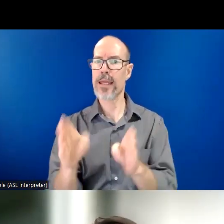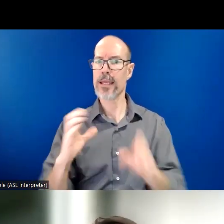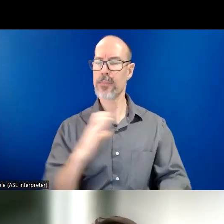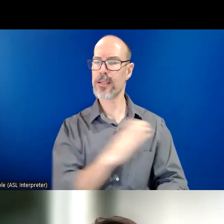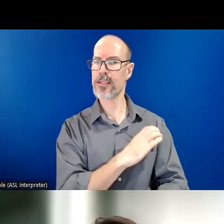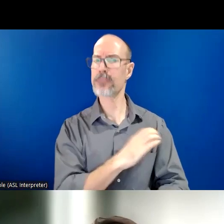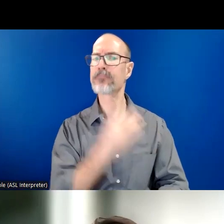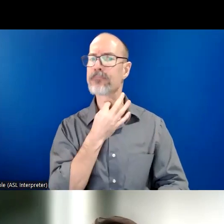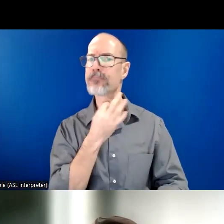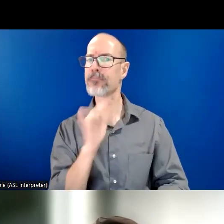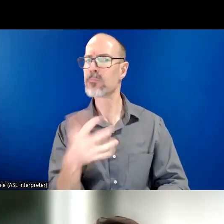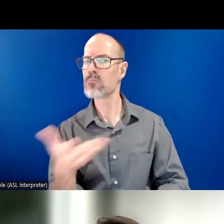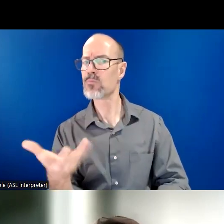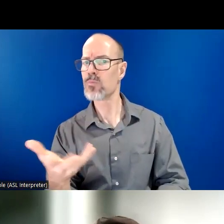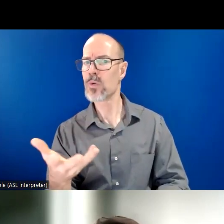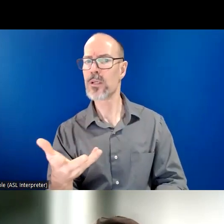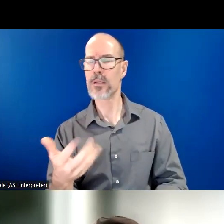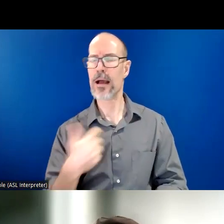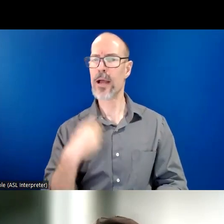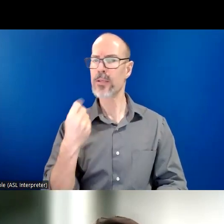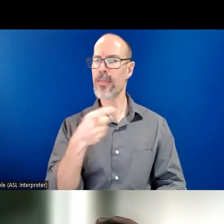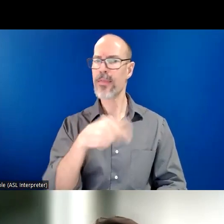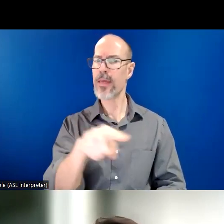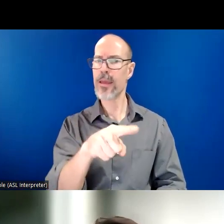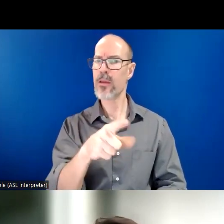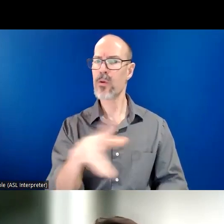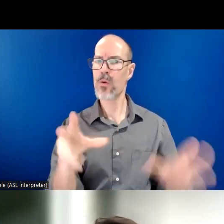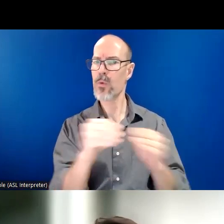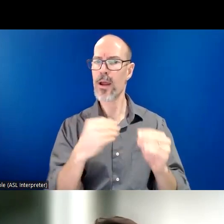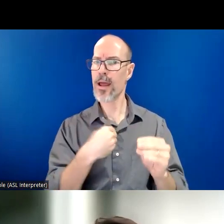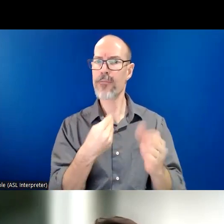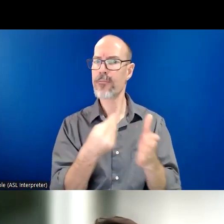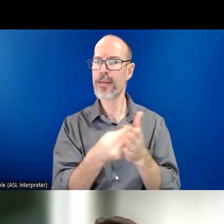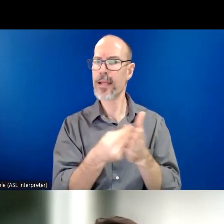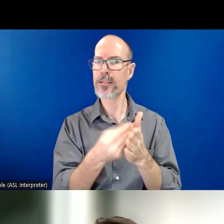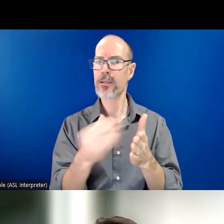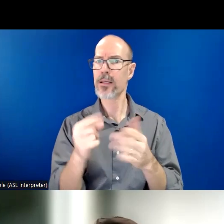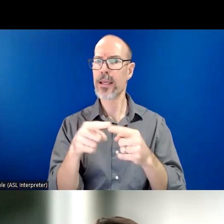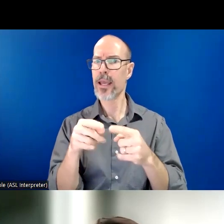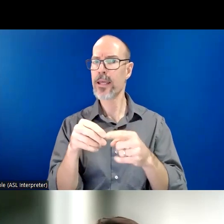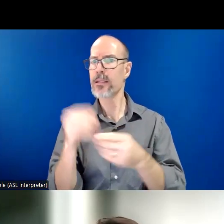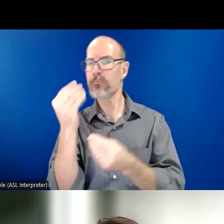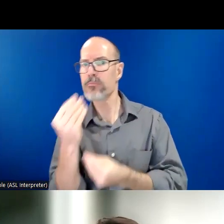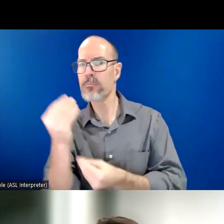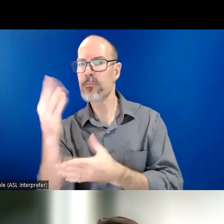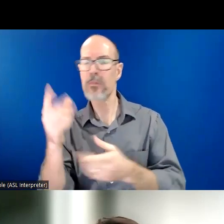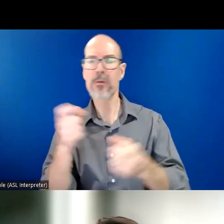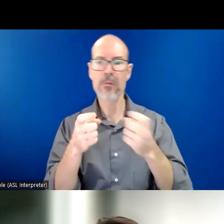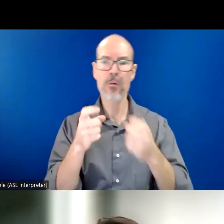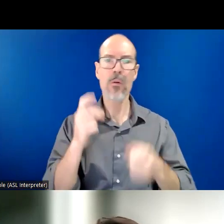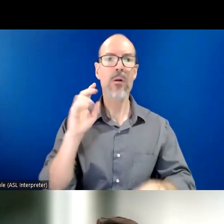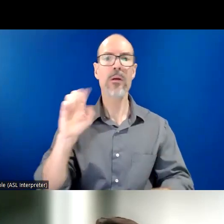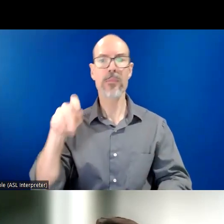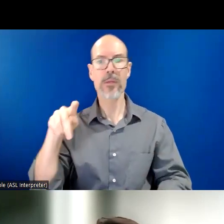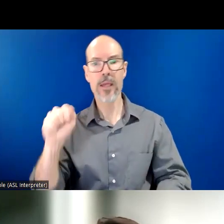is that they no longer have financial resources to provide input or oversight on the EPA GE Pittsfield Housatonic